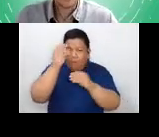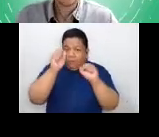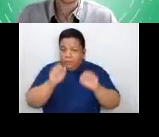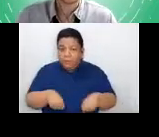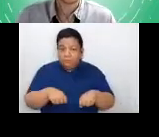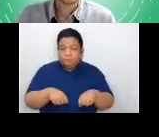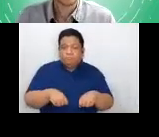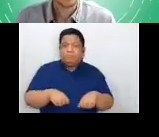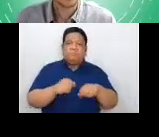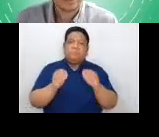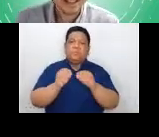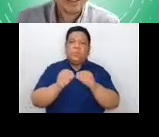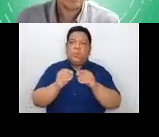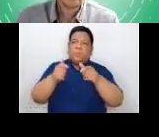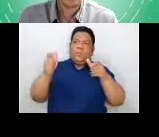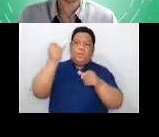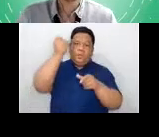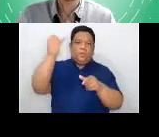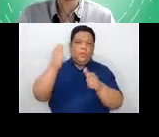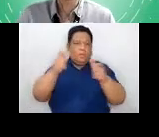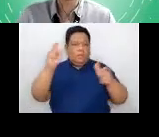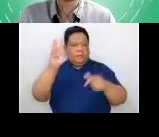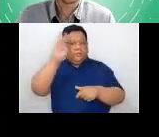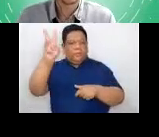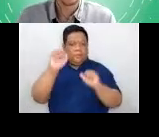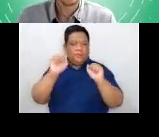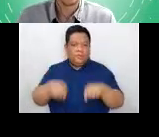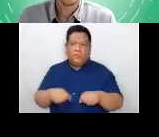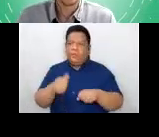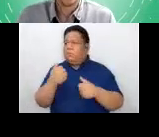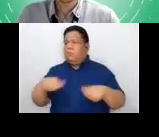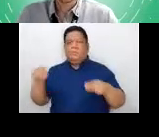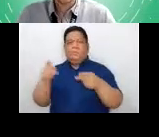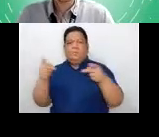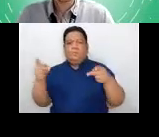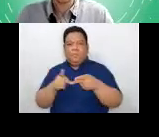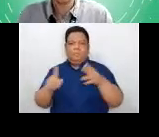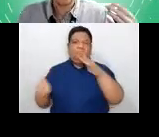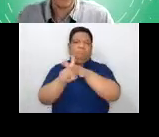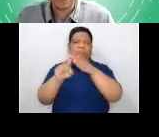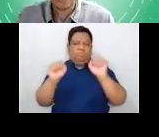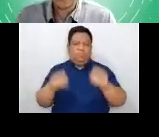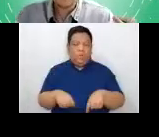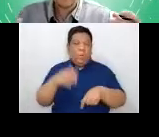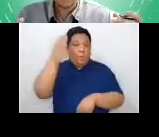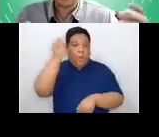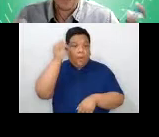great inventions, great ideas can come from anywhere. And that's why, for me,